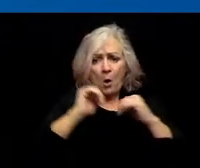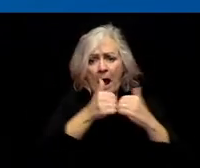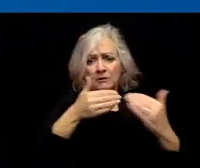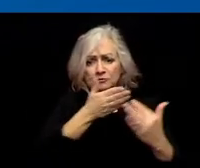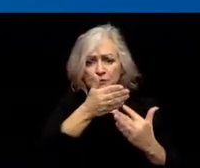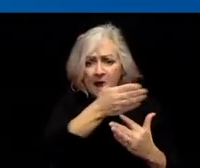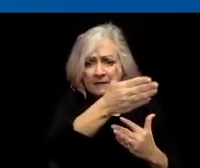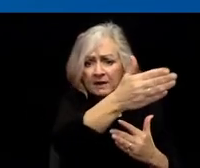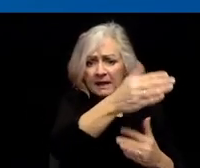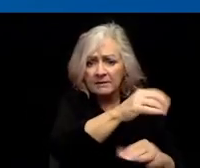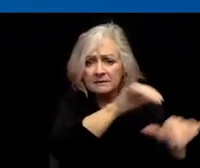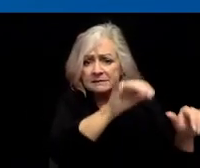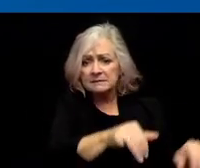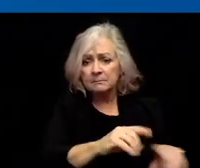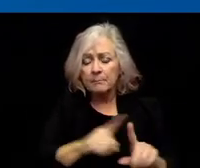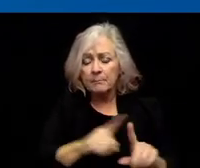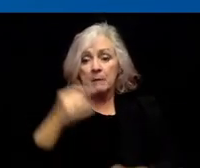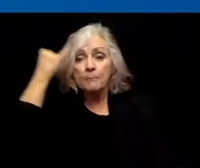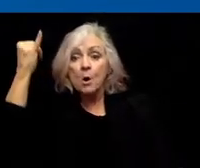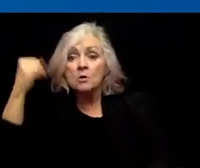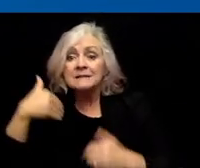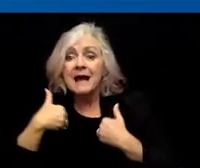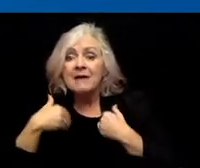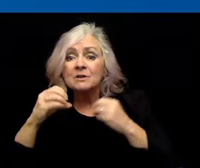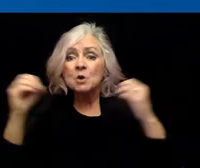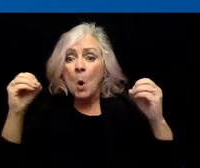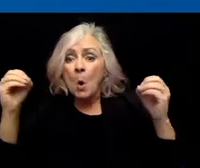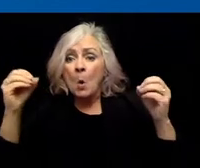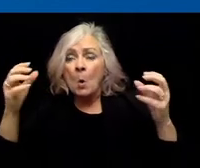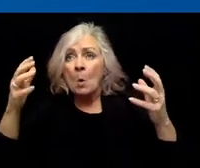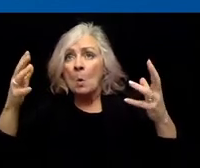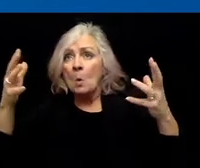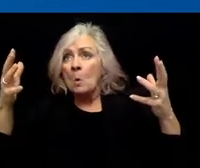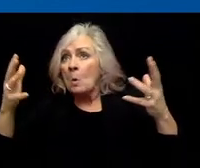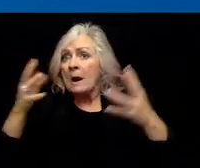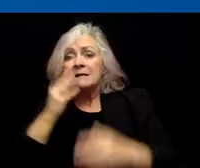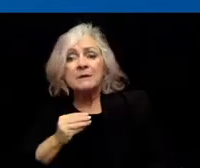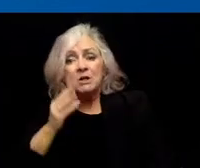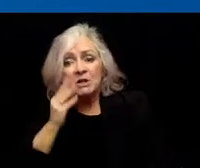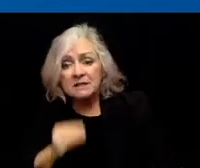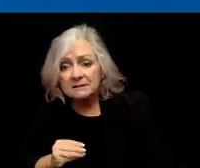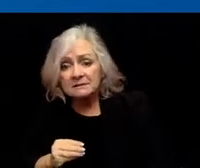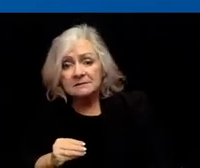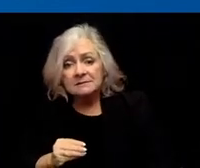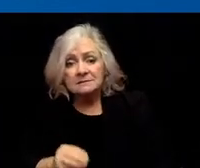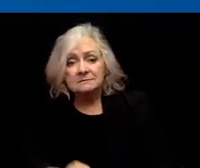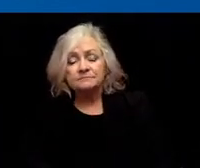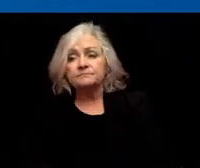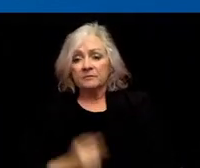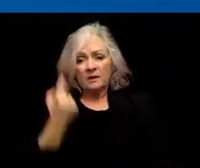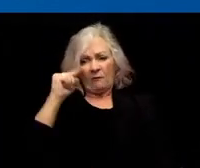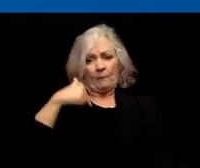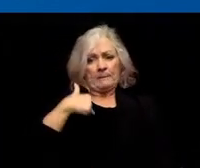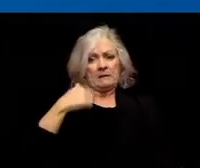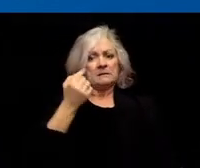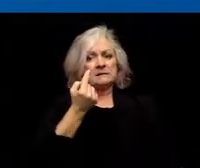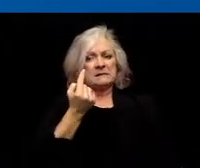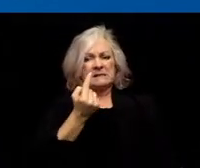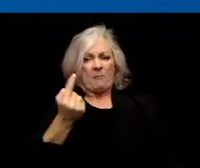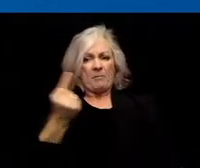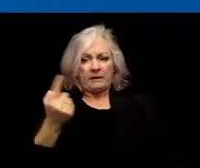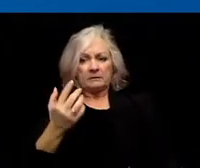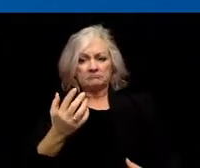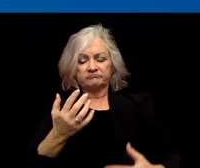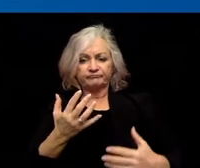if you don't have that link and you don't have, you know, because I can, you know, if something doesn't work out, I can actually, you know, call